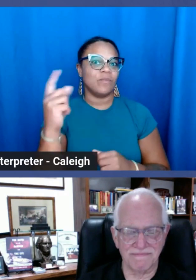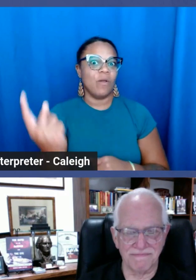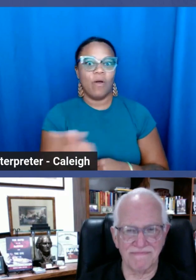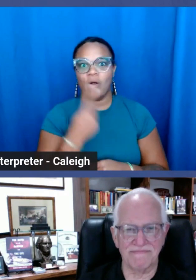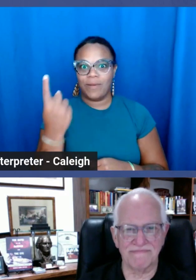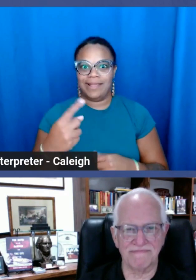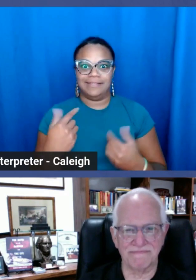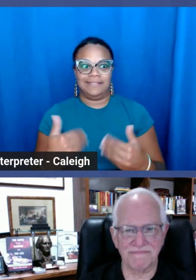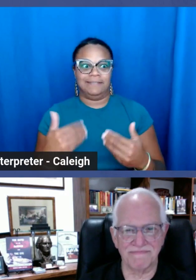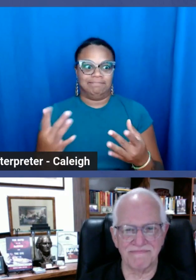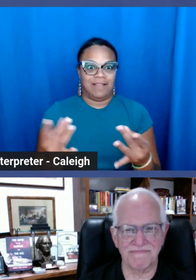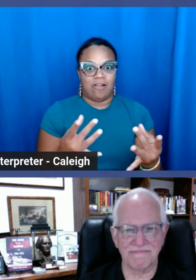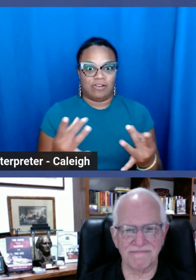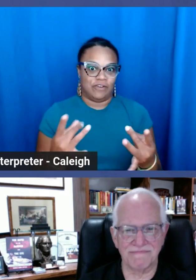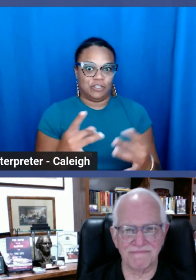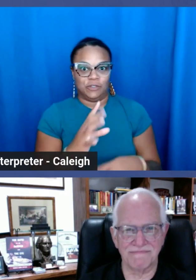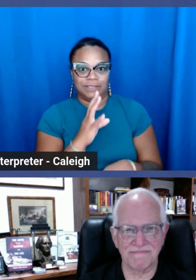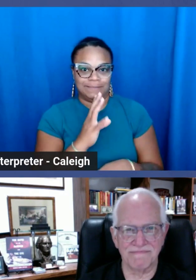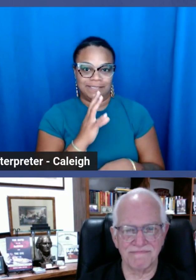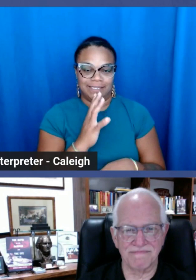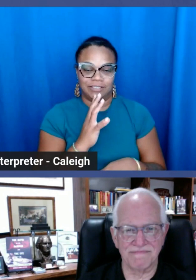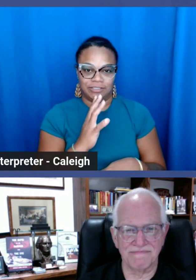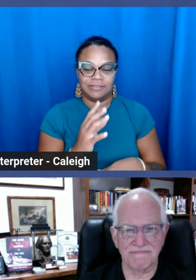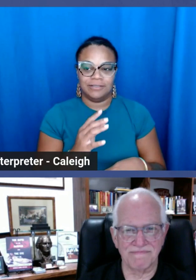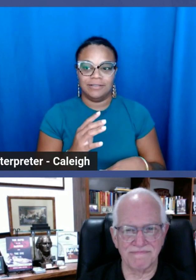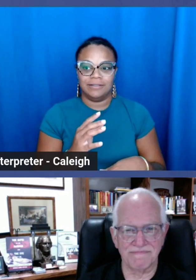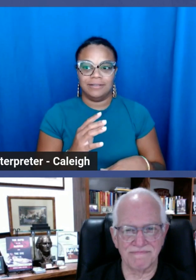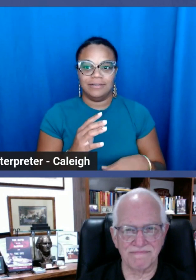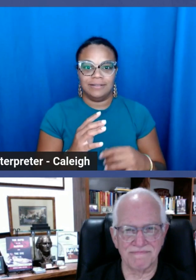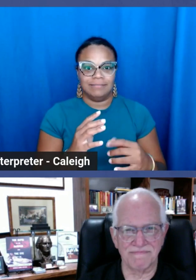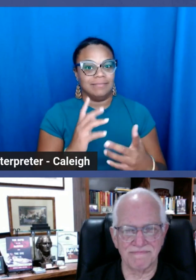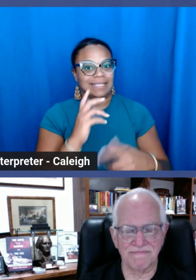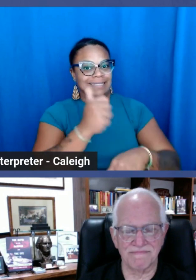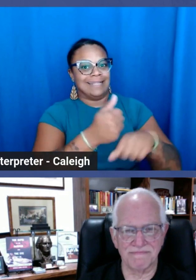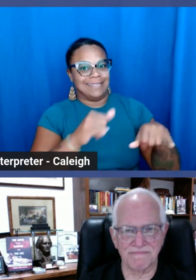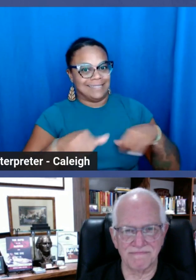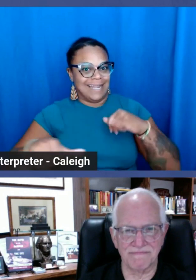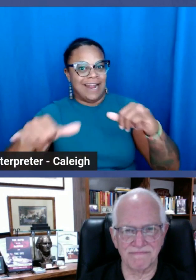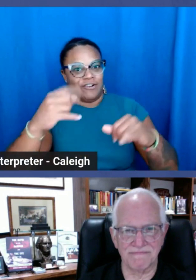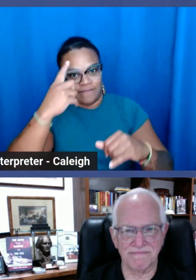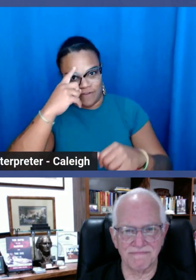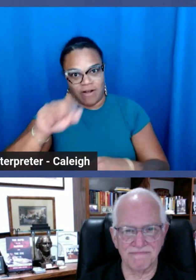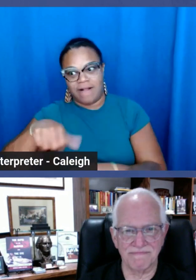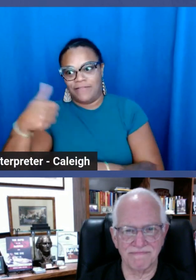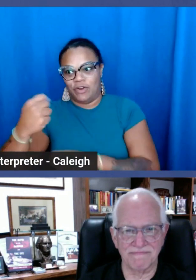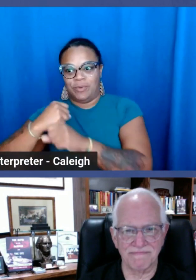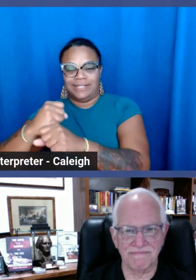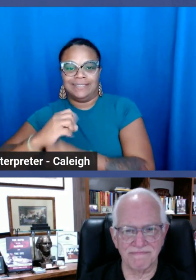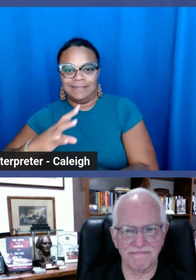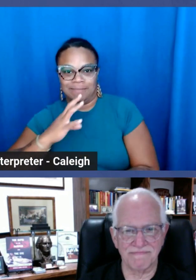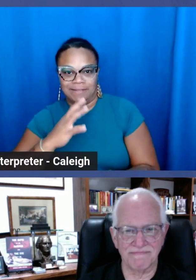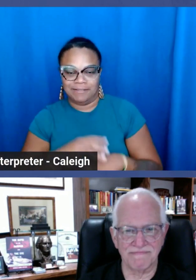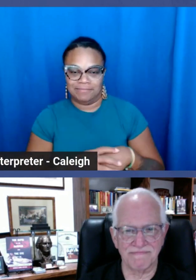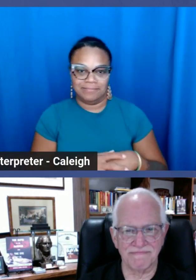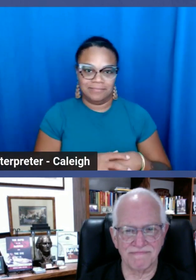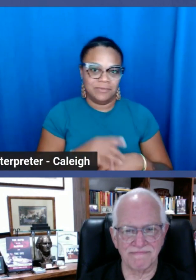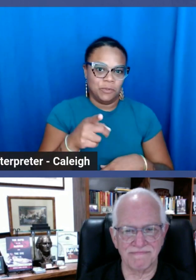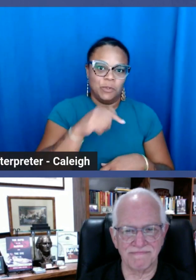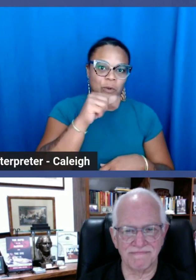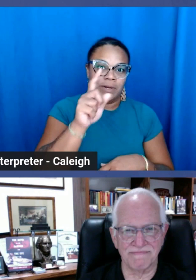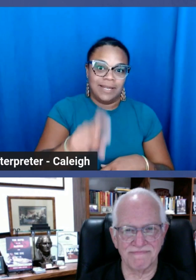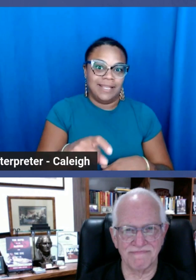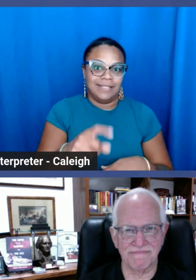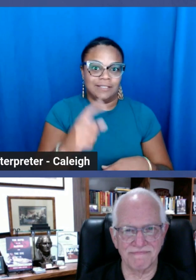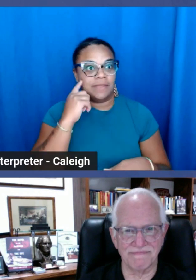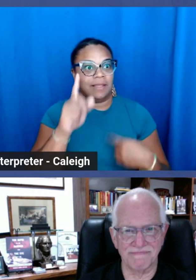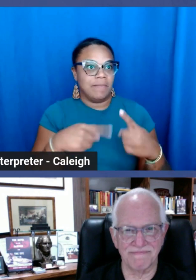standard for the rest of protected speech. You don't need the First Amendment to show the sound of music.